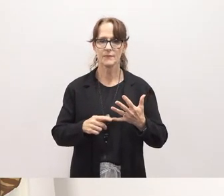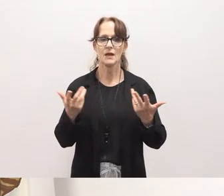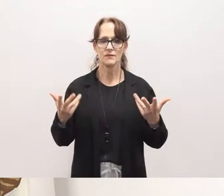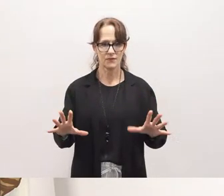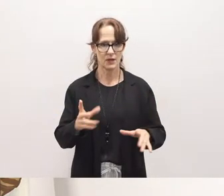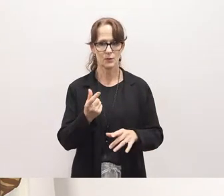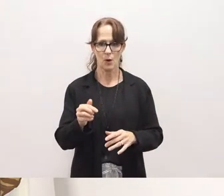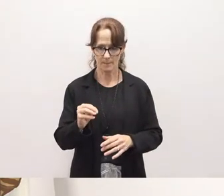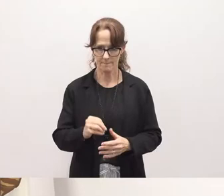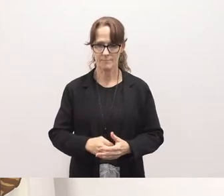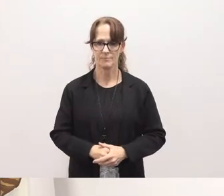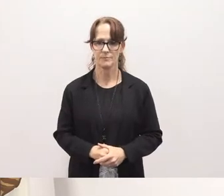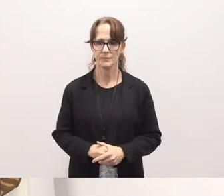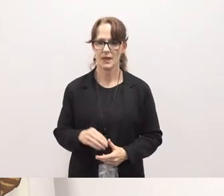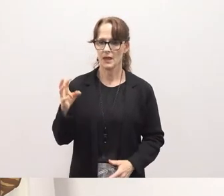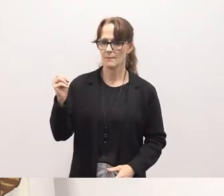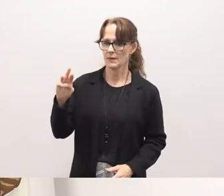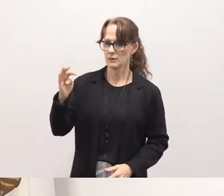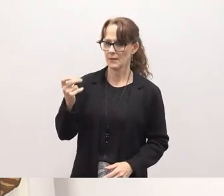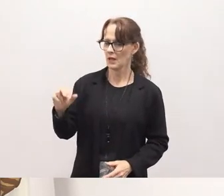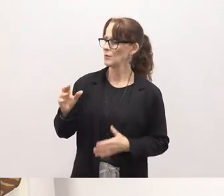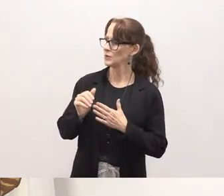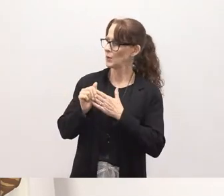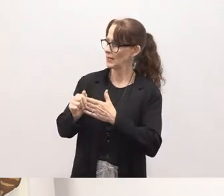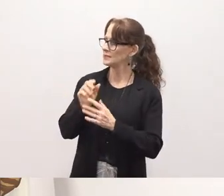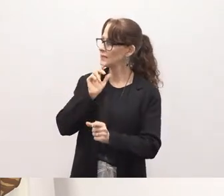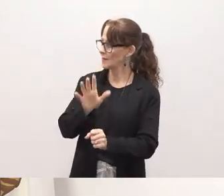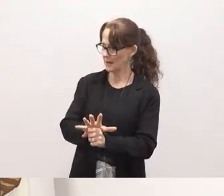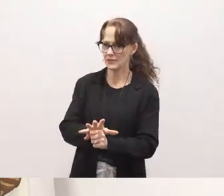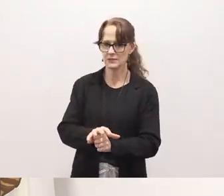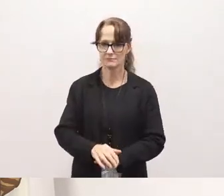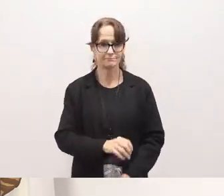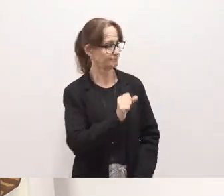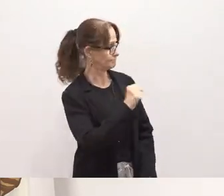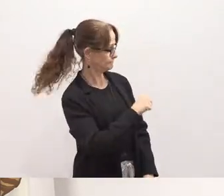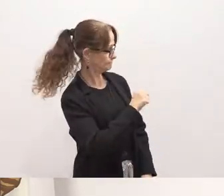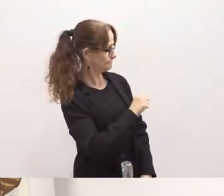Mr. Miller, will you lead us in a pledge? Absolutely.